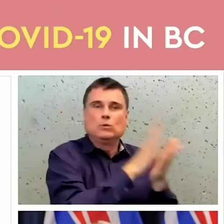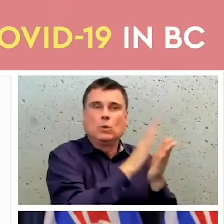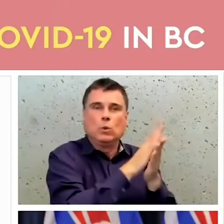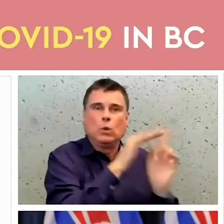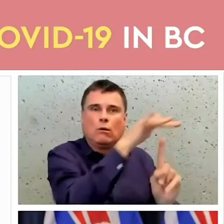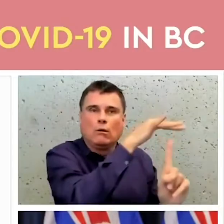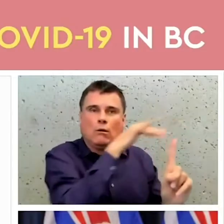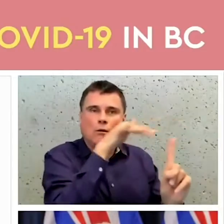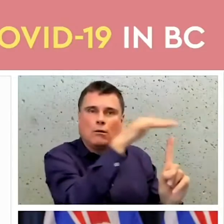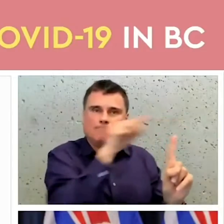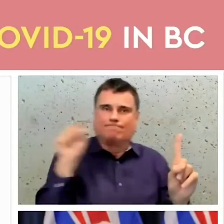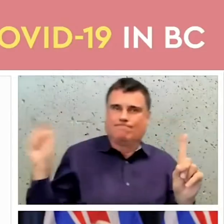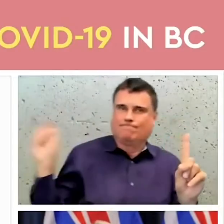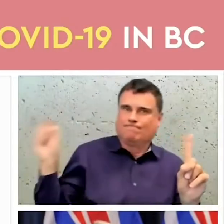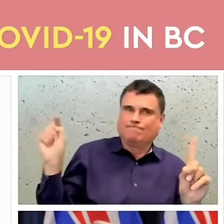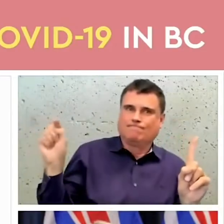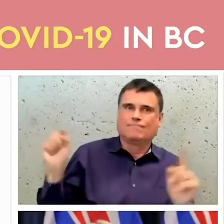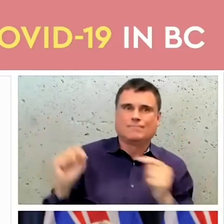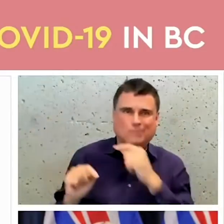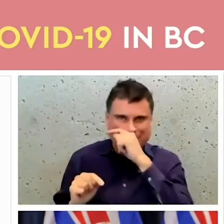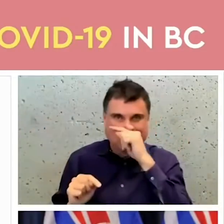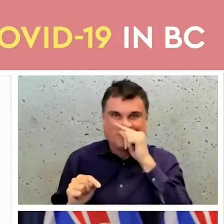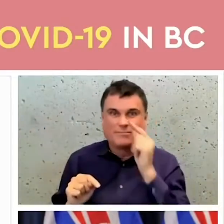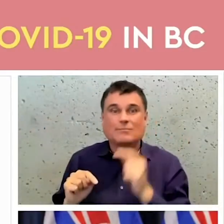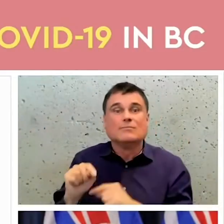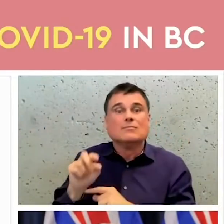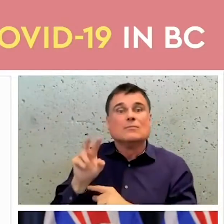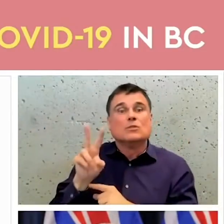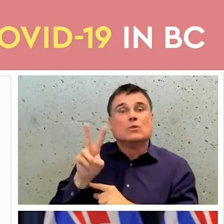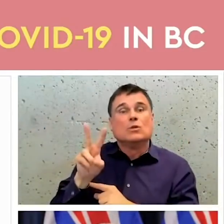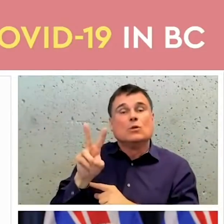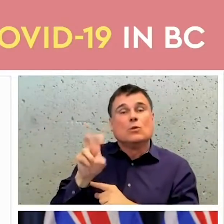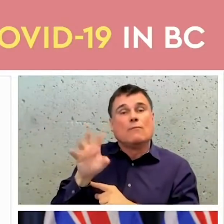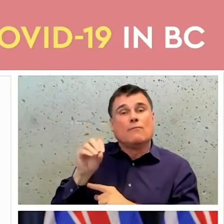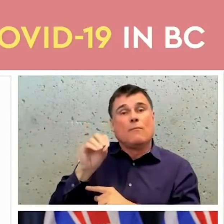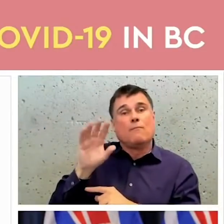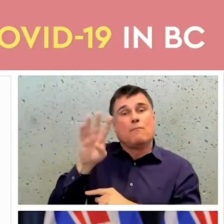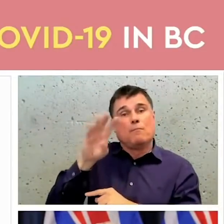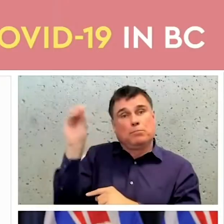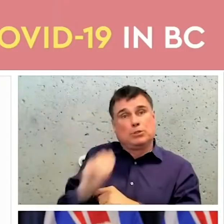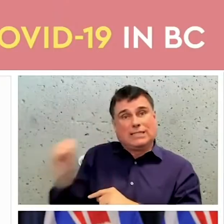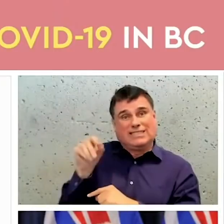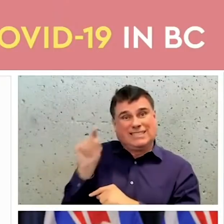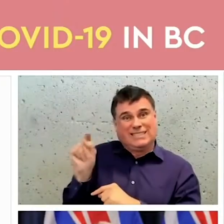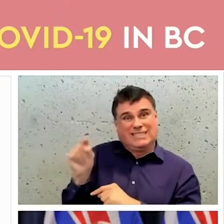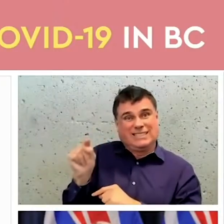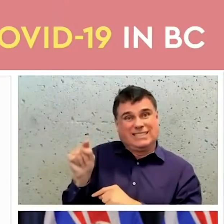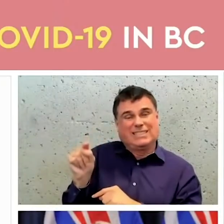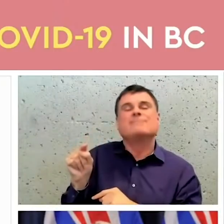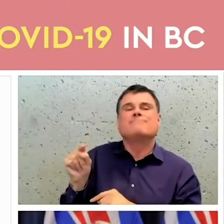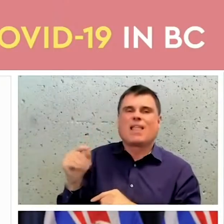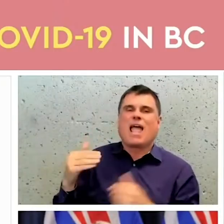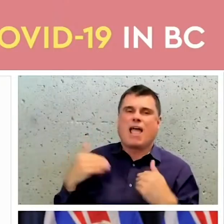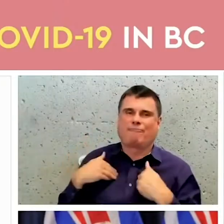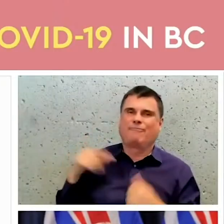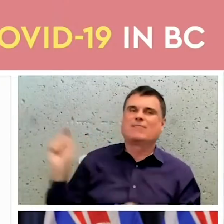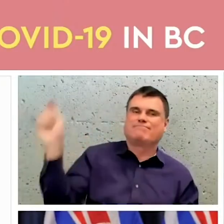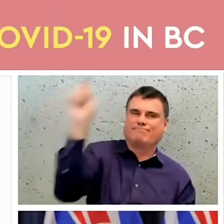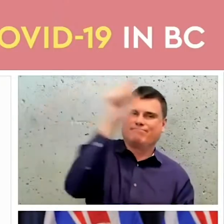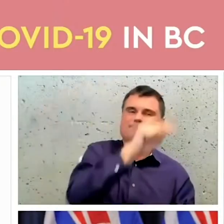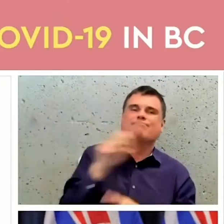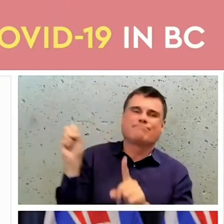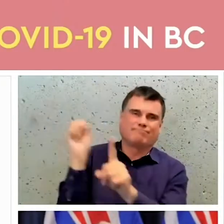notification in that school, and that's up until November 13th. Of those, there have been